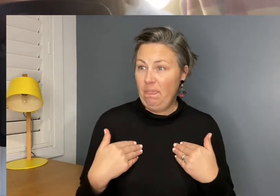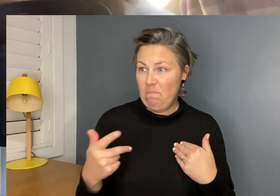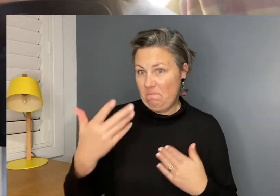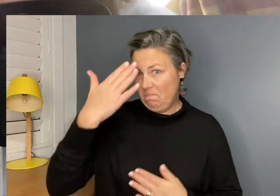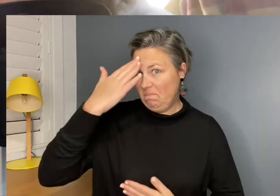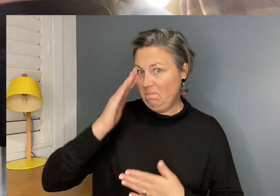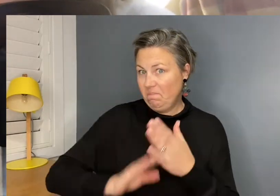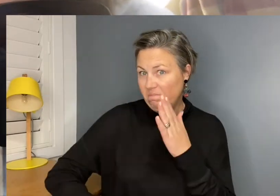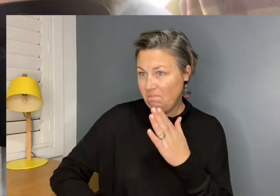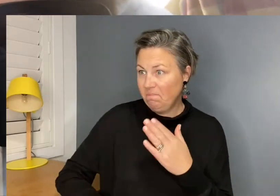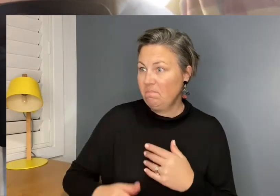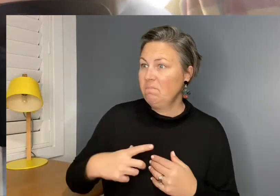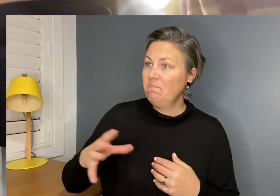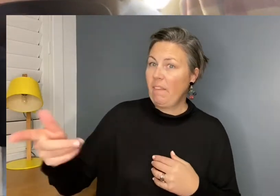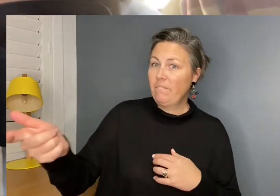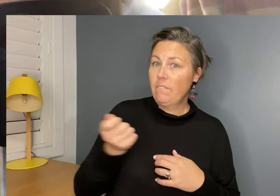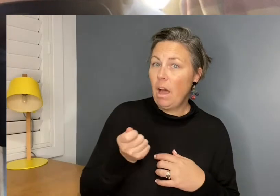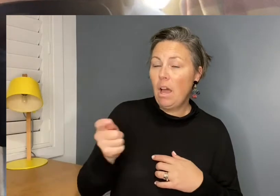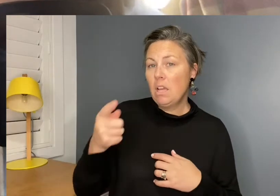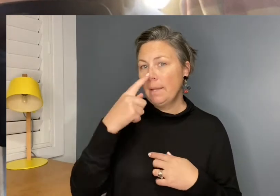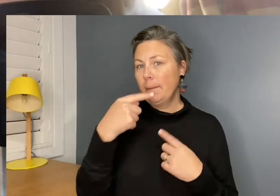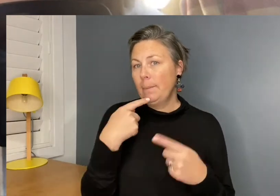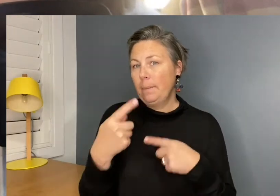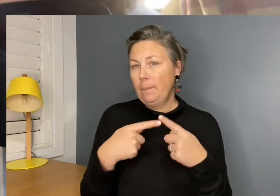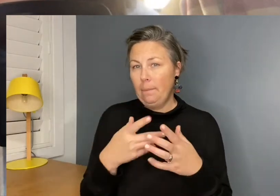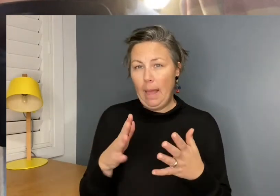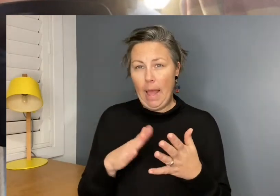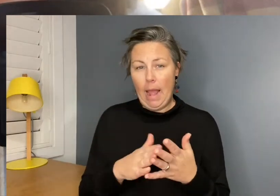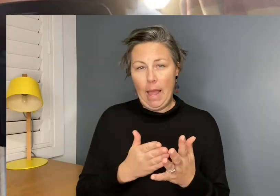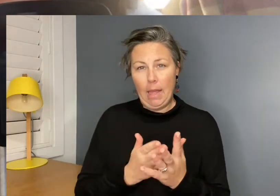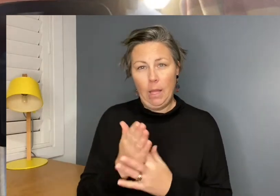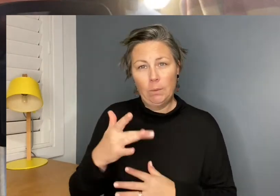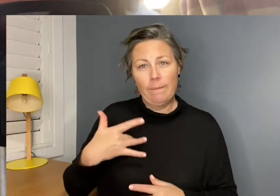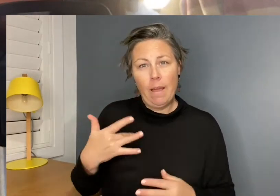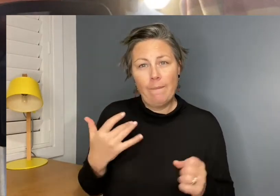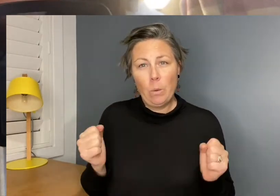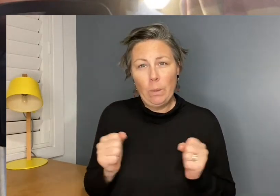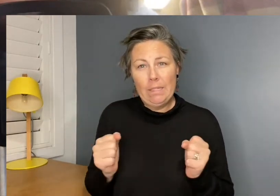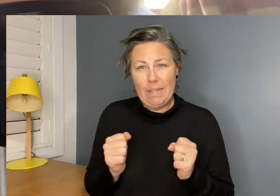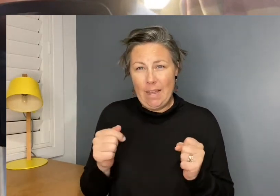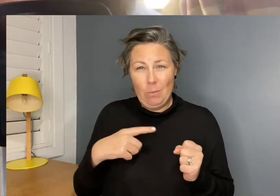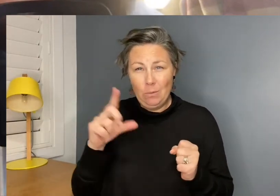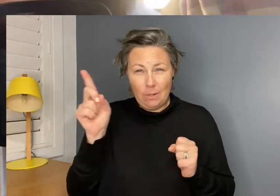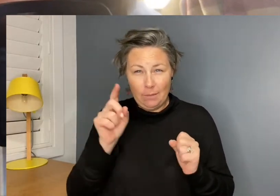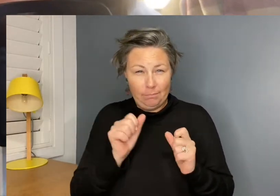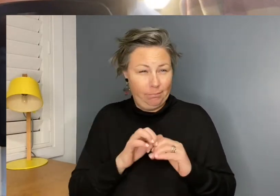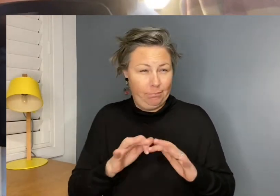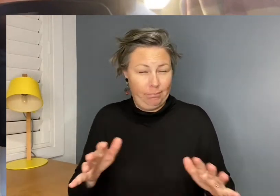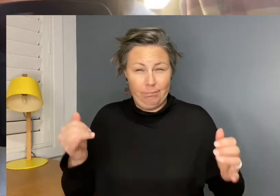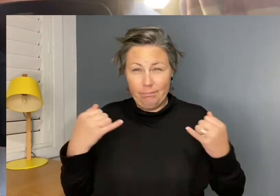and support in how to get through this winter of, nasty colds and bugs.